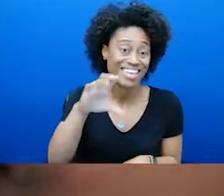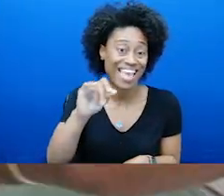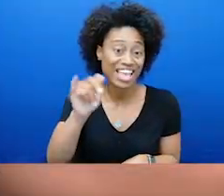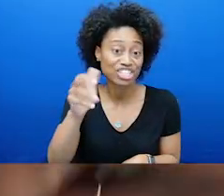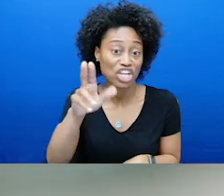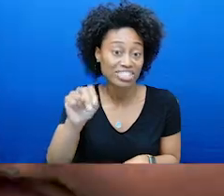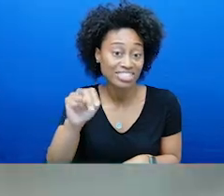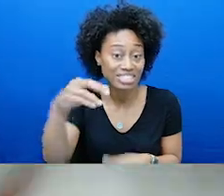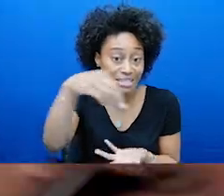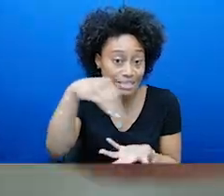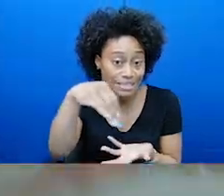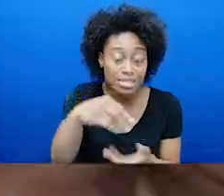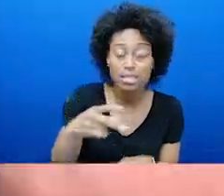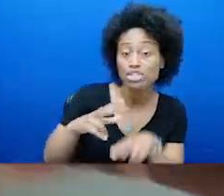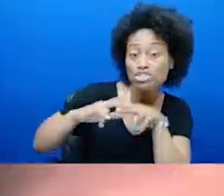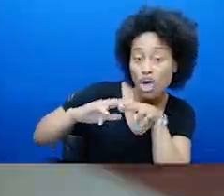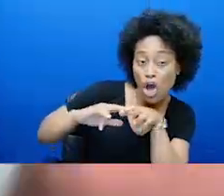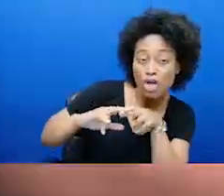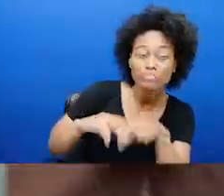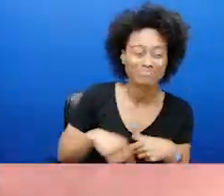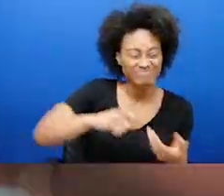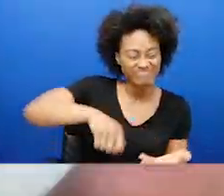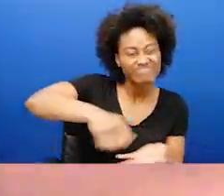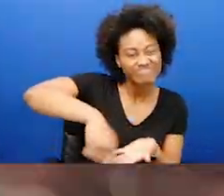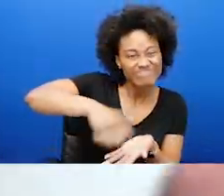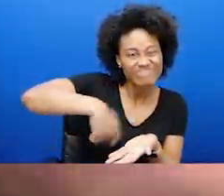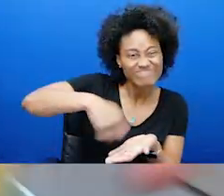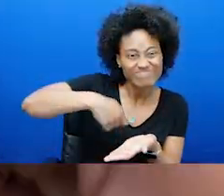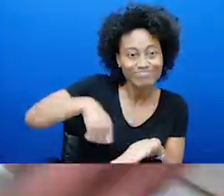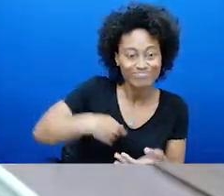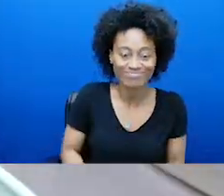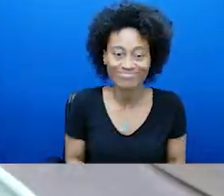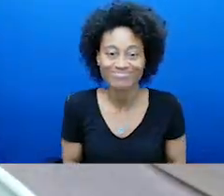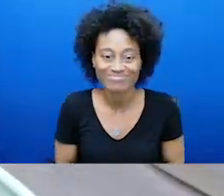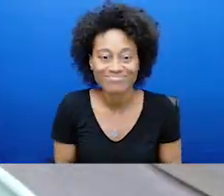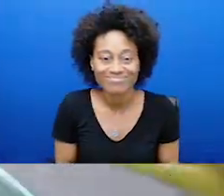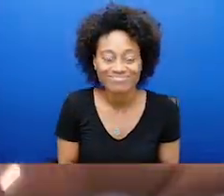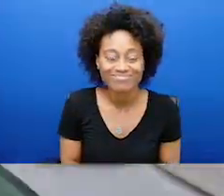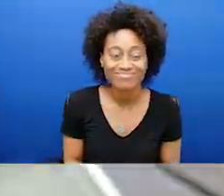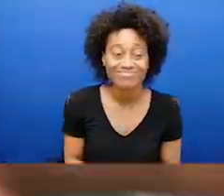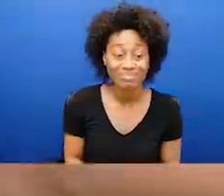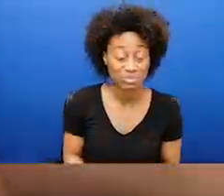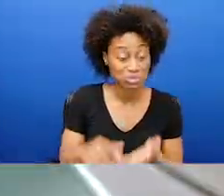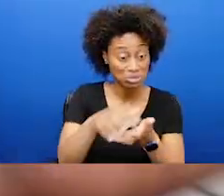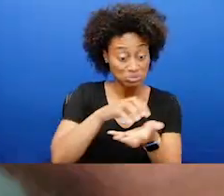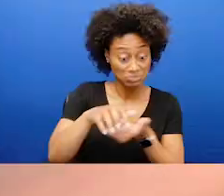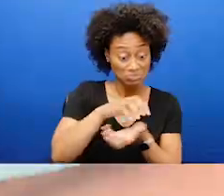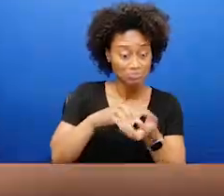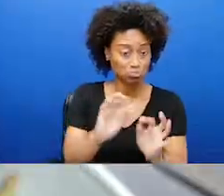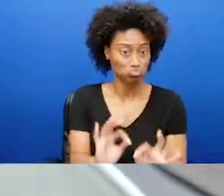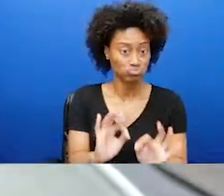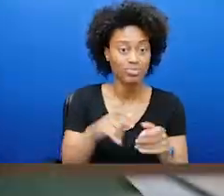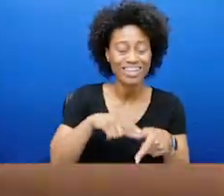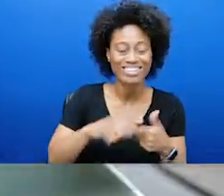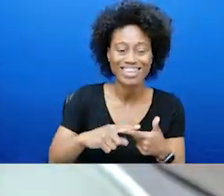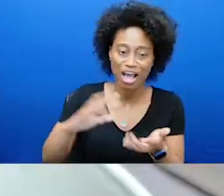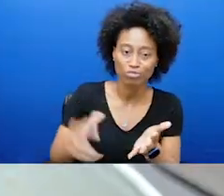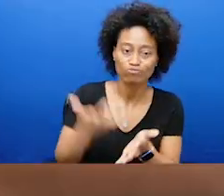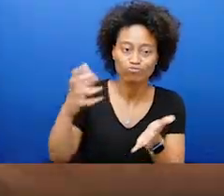taste. Mix that around until it's well combined. Now toss in all of your